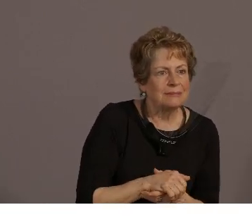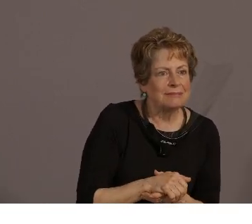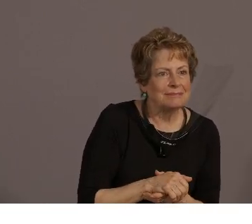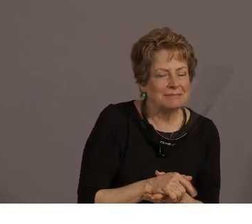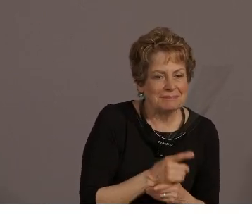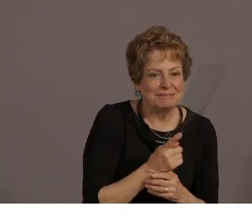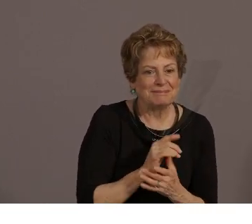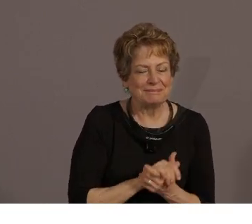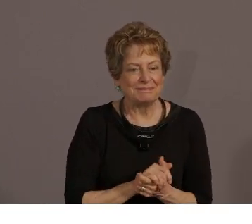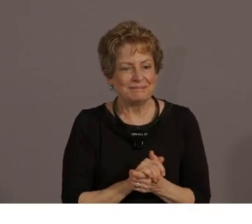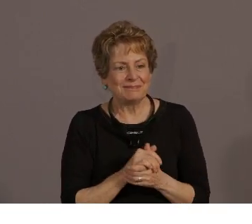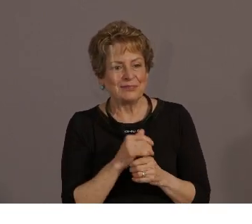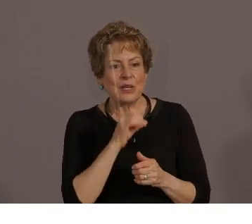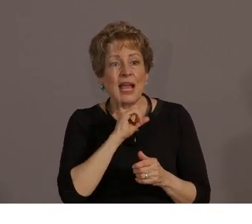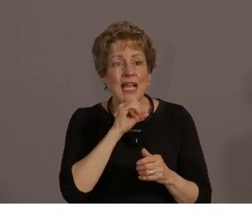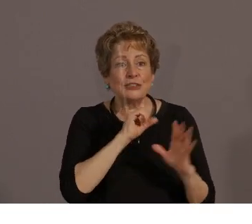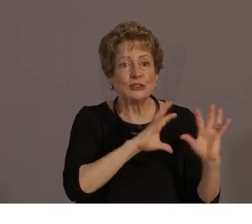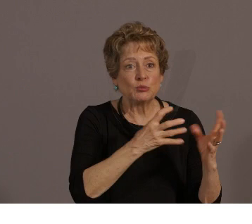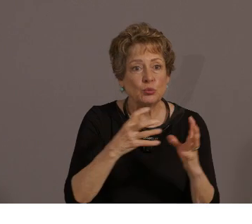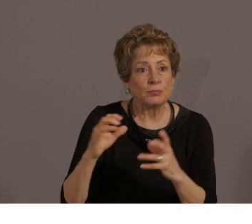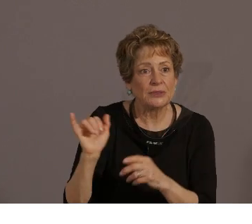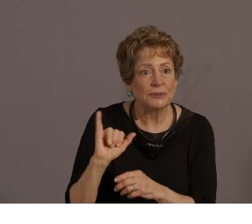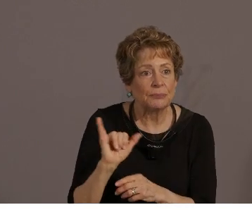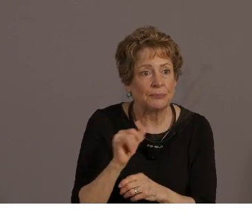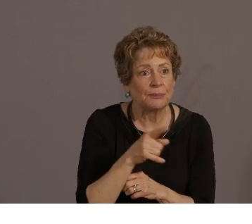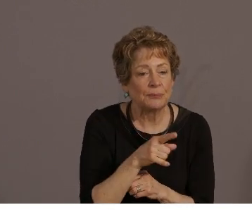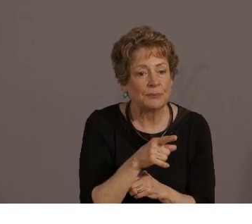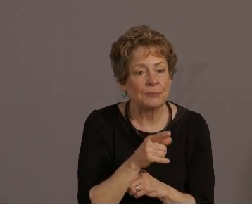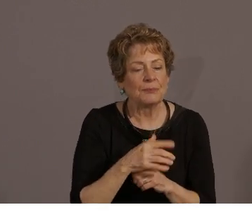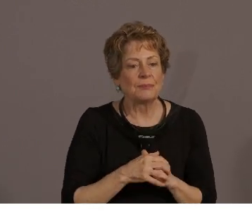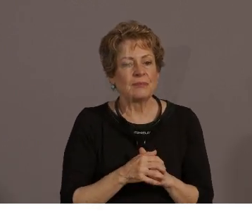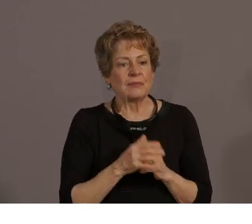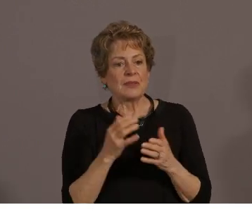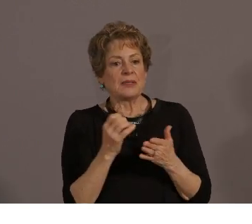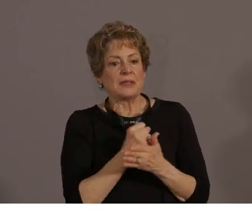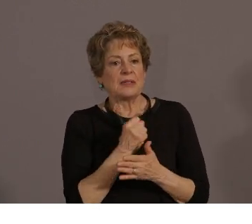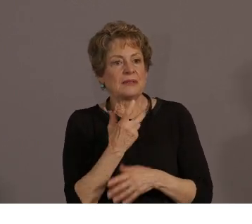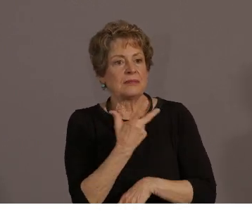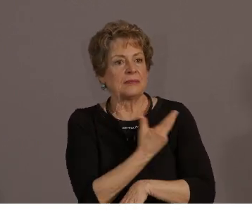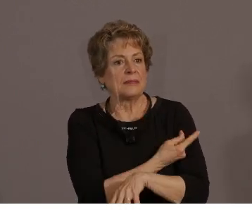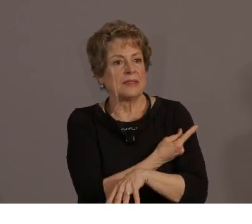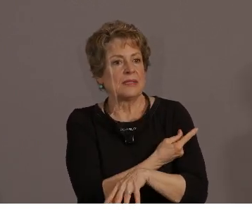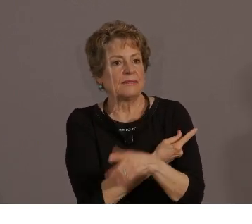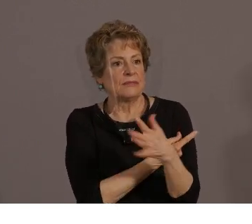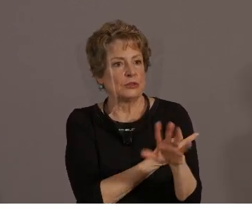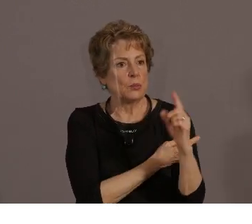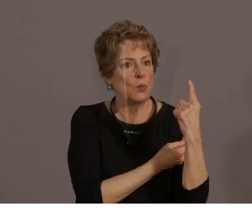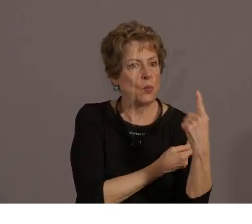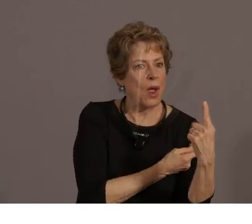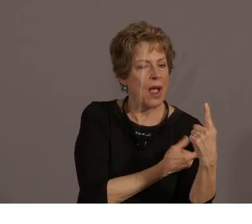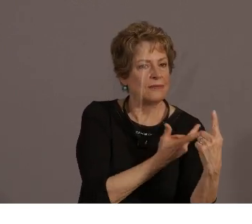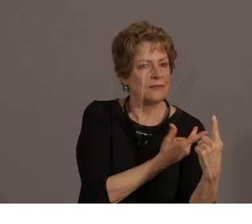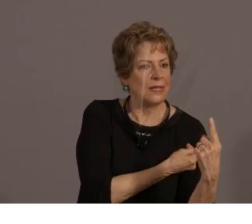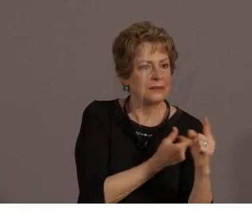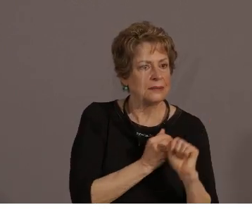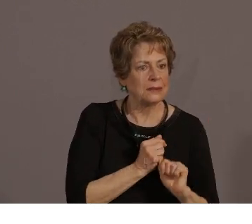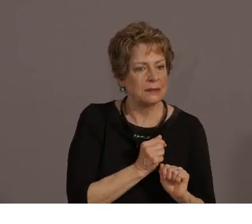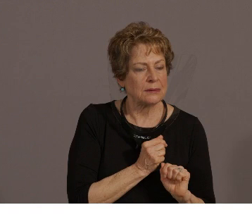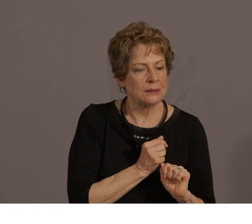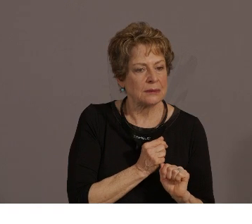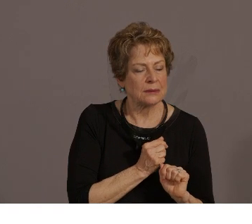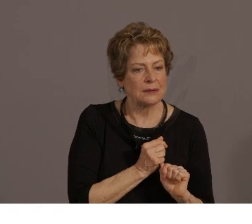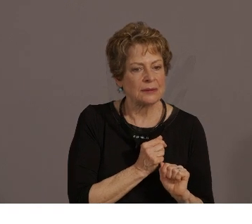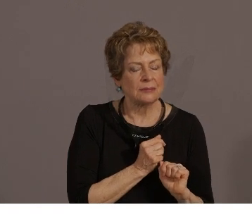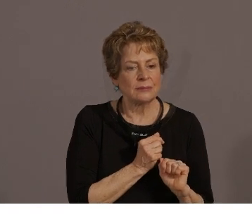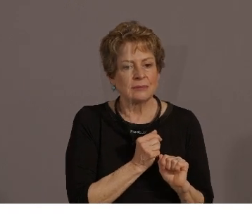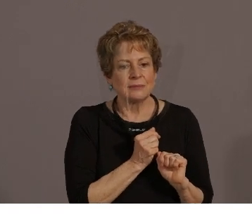dose of vaccine. So the current recommendation is to proceed to the next age group when a county or the state